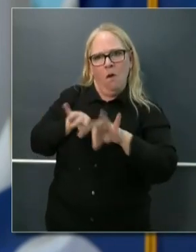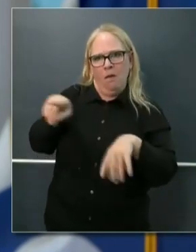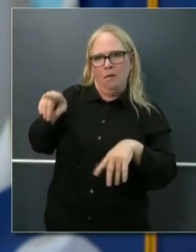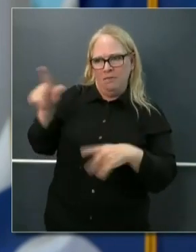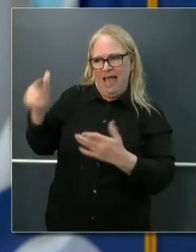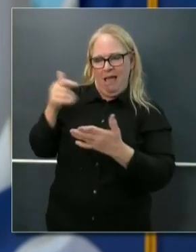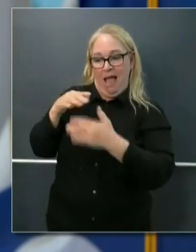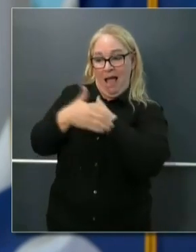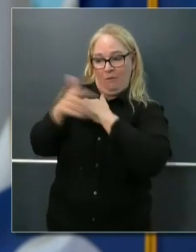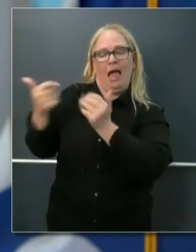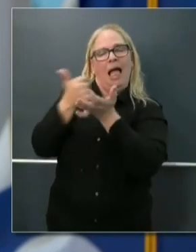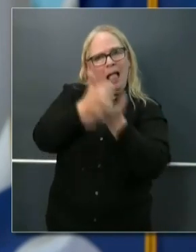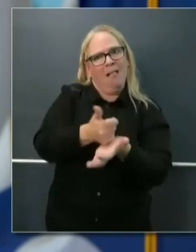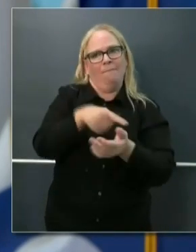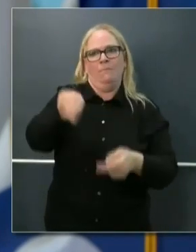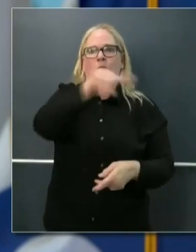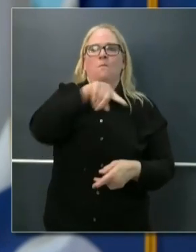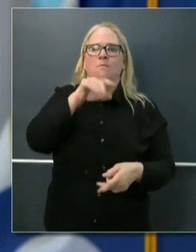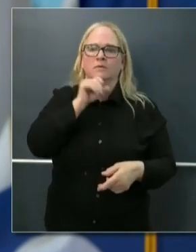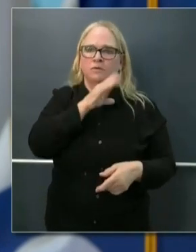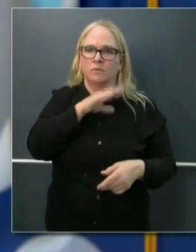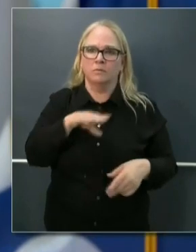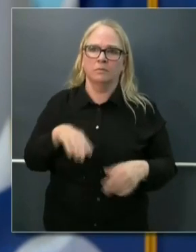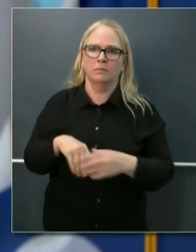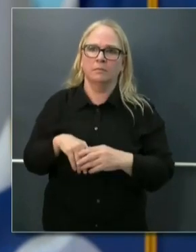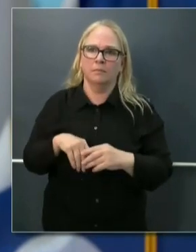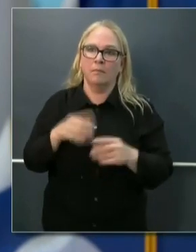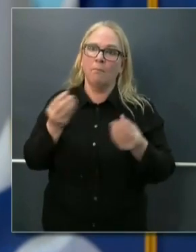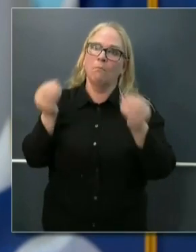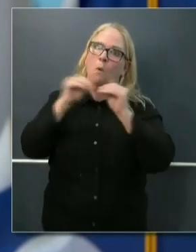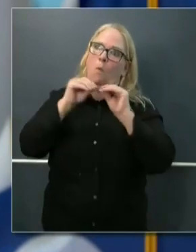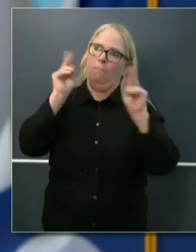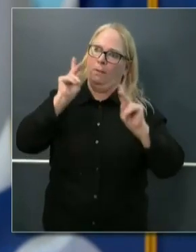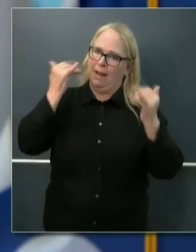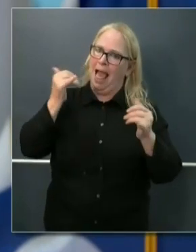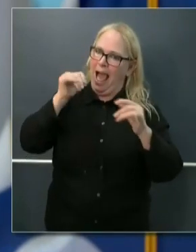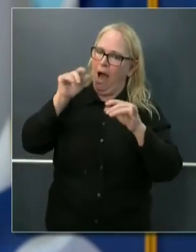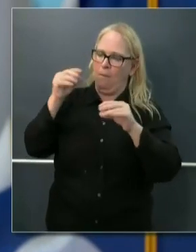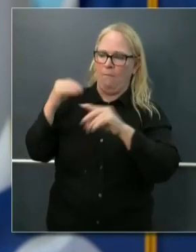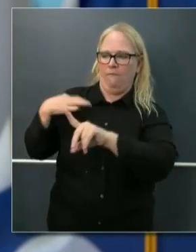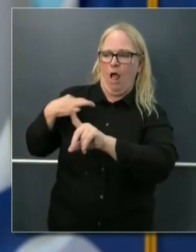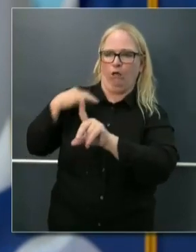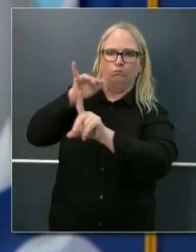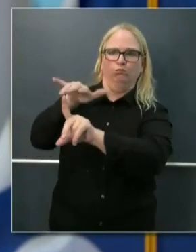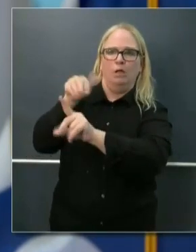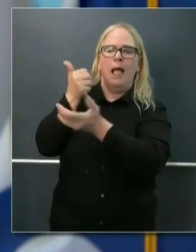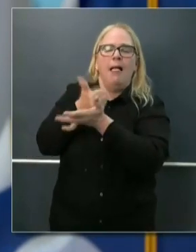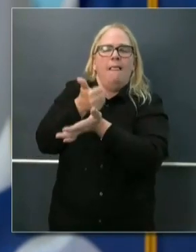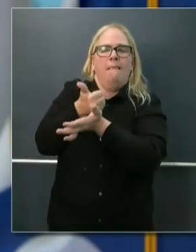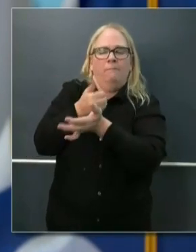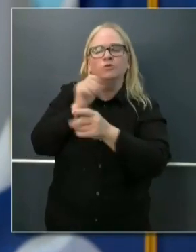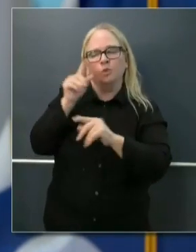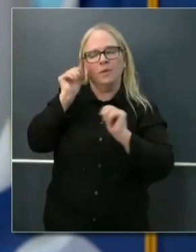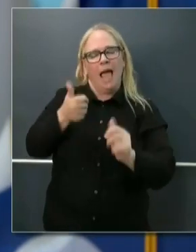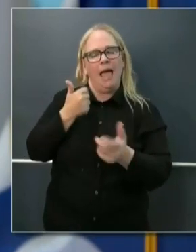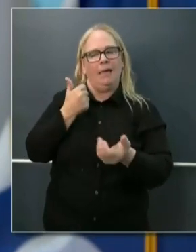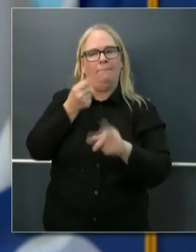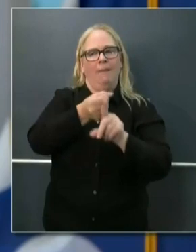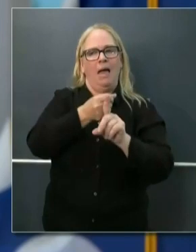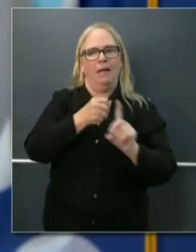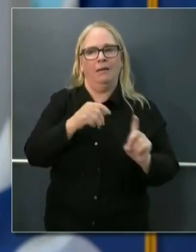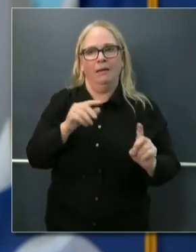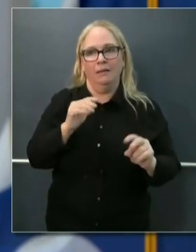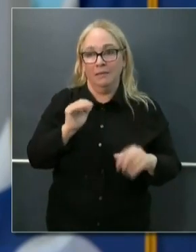on Wheels does, but at a huge scale that we think can make a huge impact in the lives of